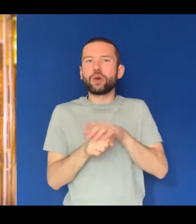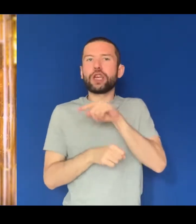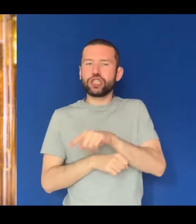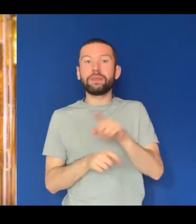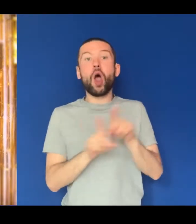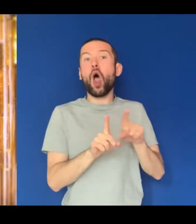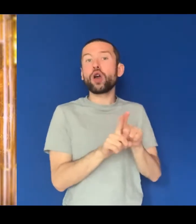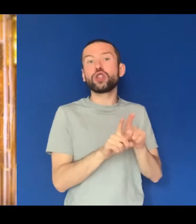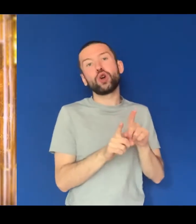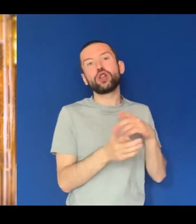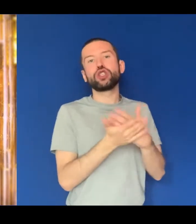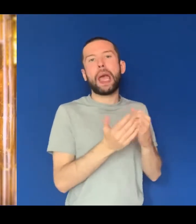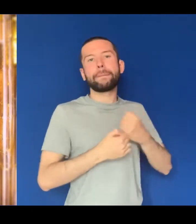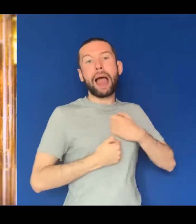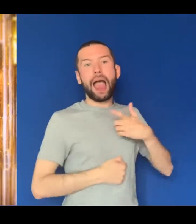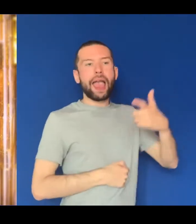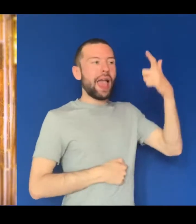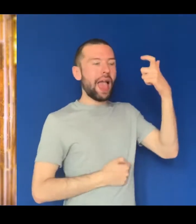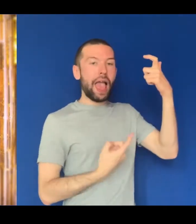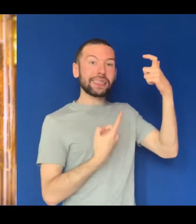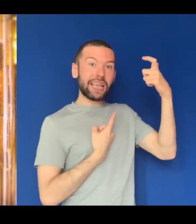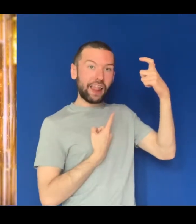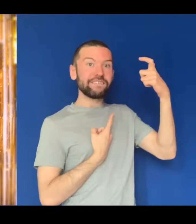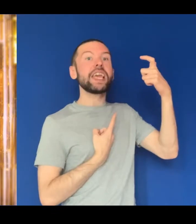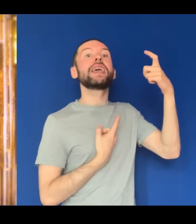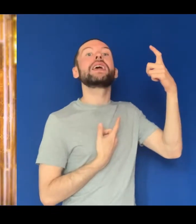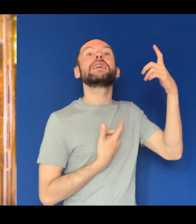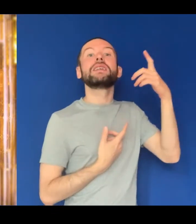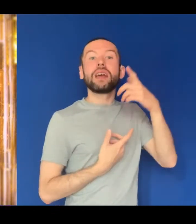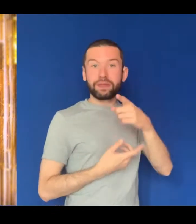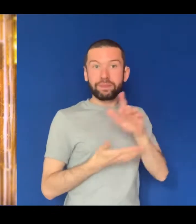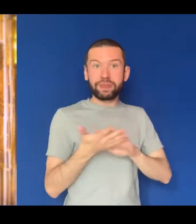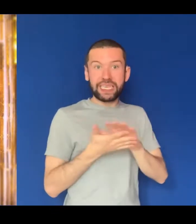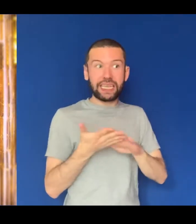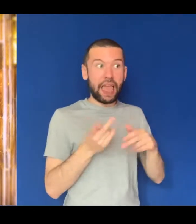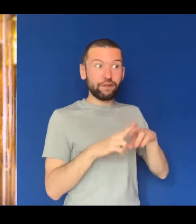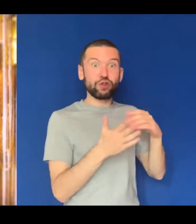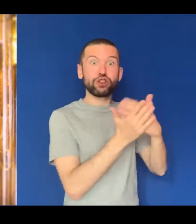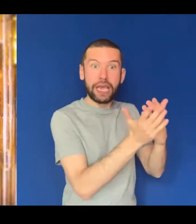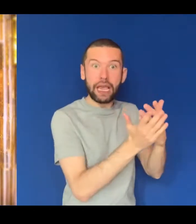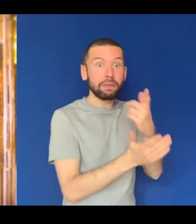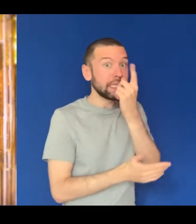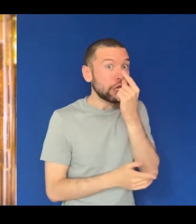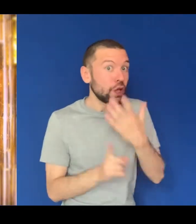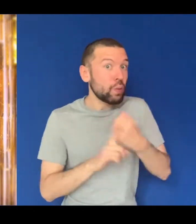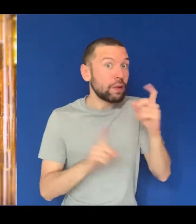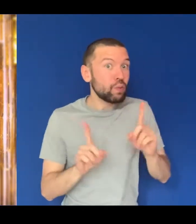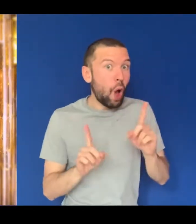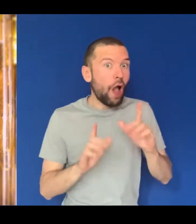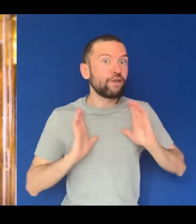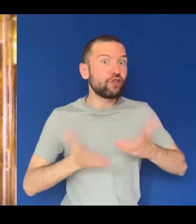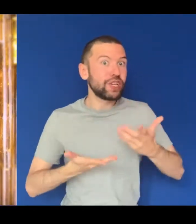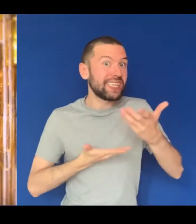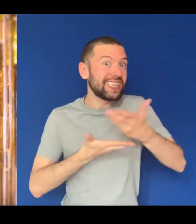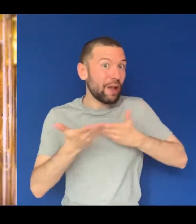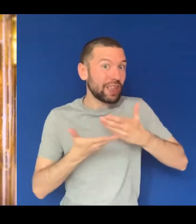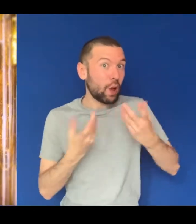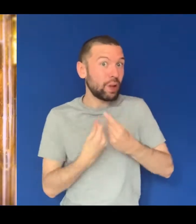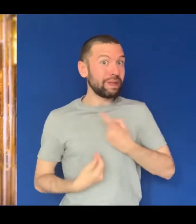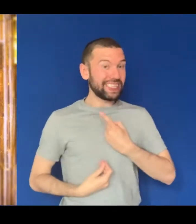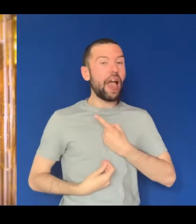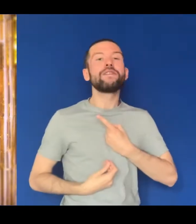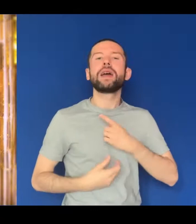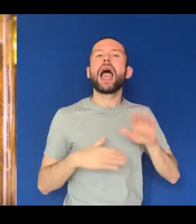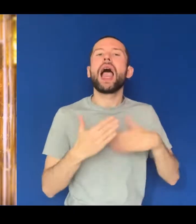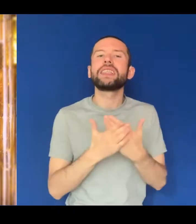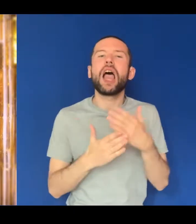sharing my latest selfie in the bid to win that free one-to-one therapy session with myself, Jordy Deelight. But until then, keep